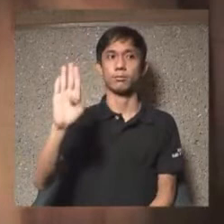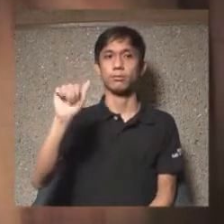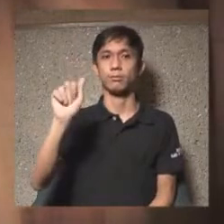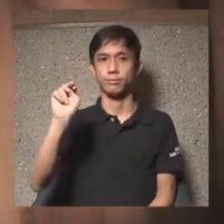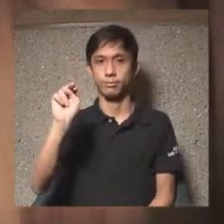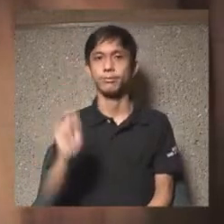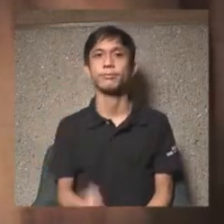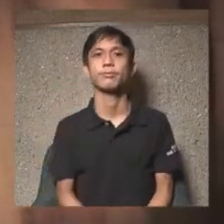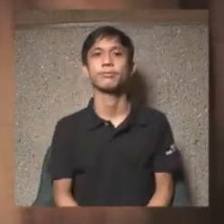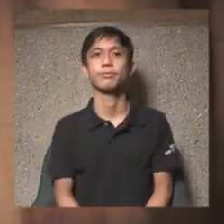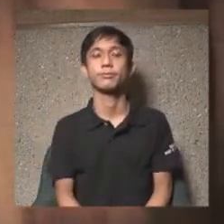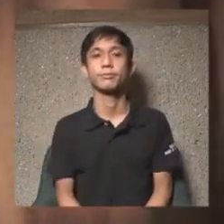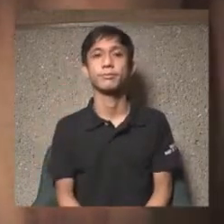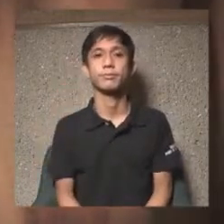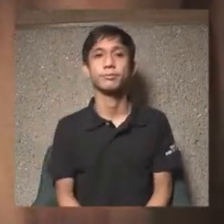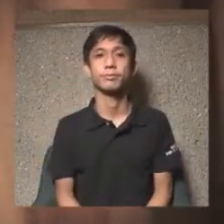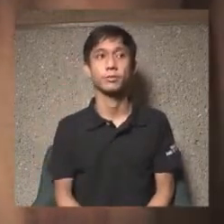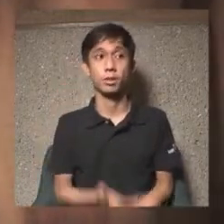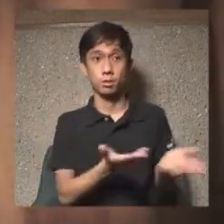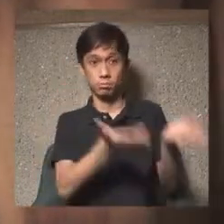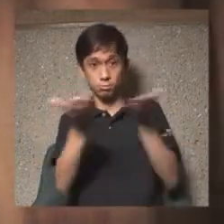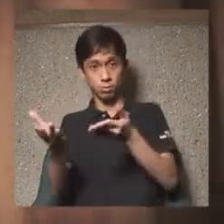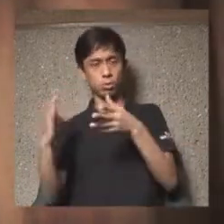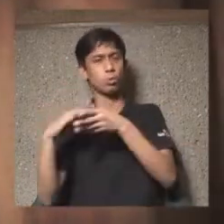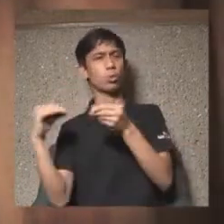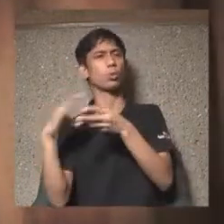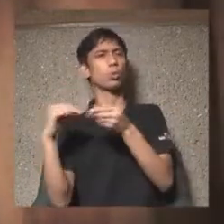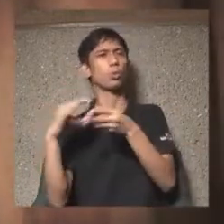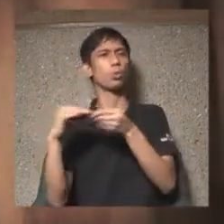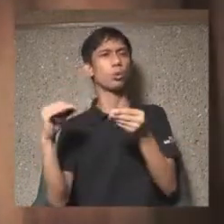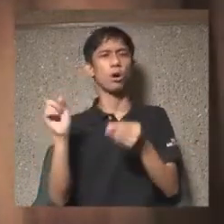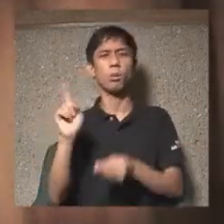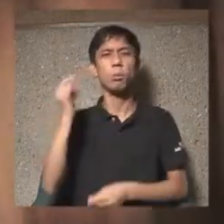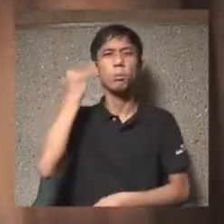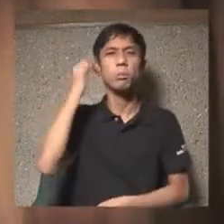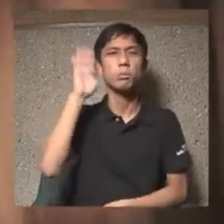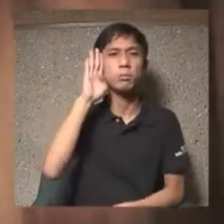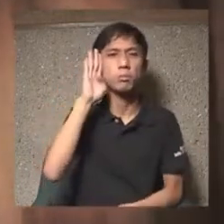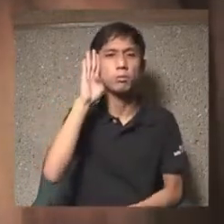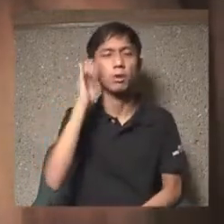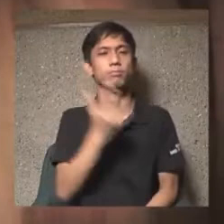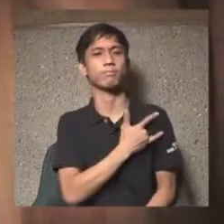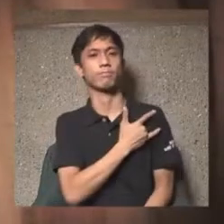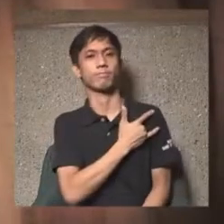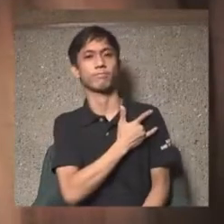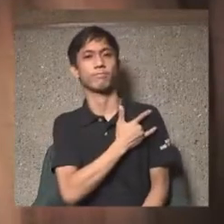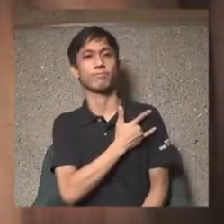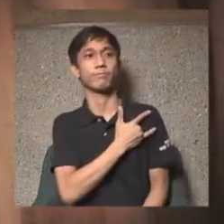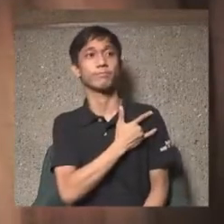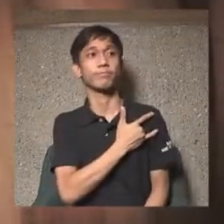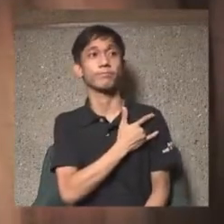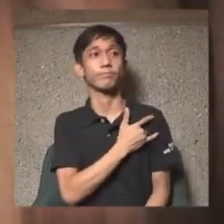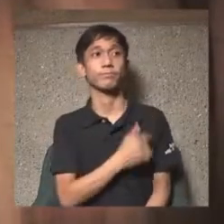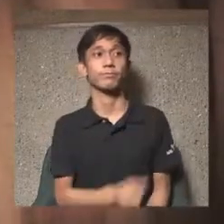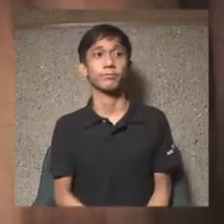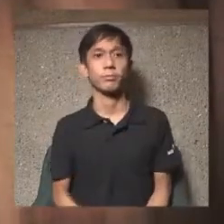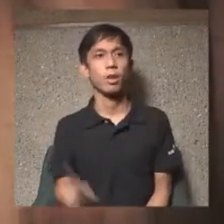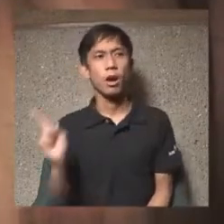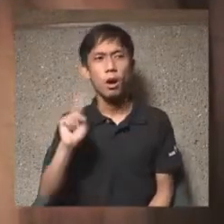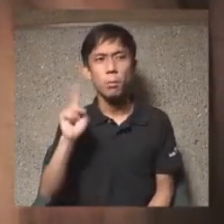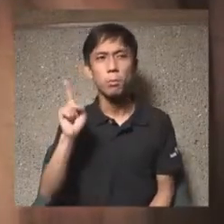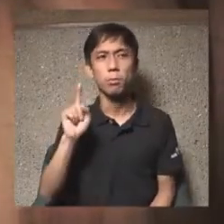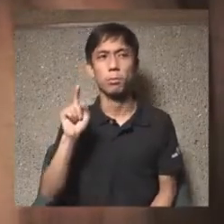story. Jacob falls in love with a woman named Rachel, the daughter of Laban. You getting